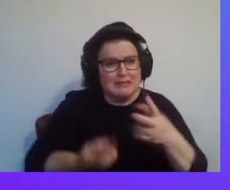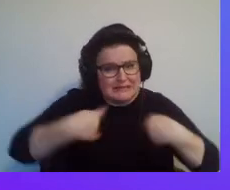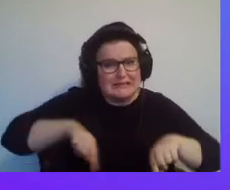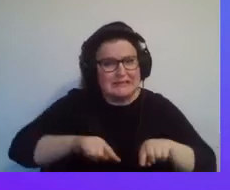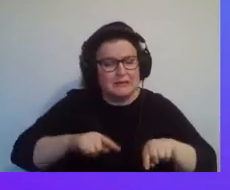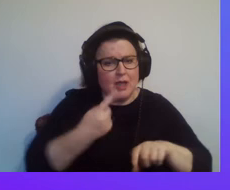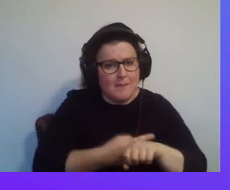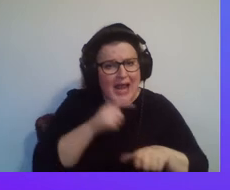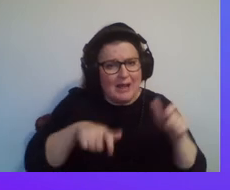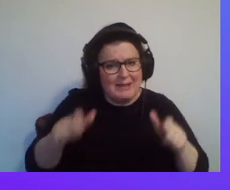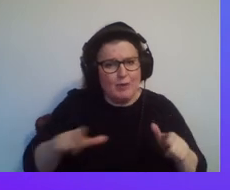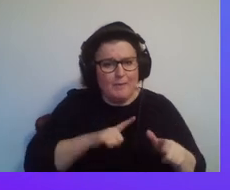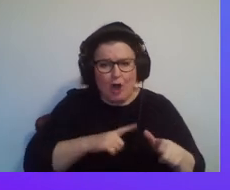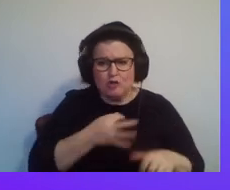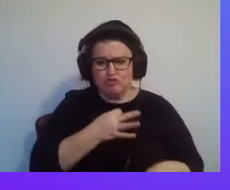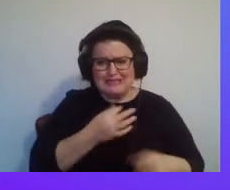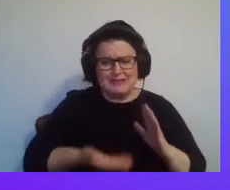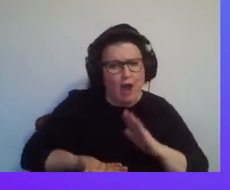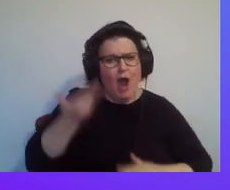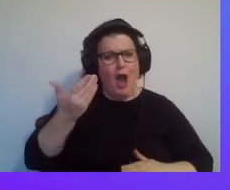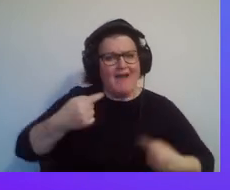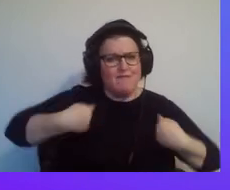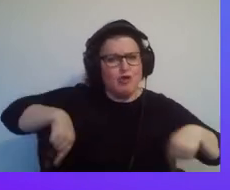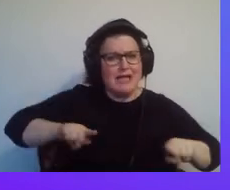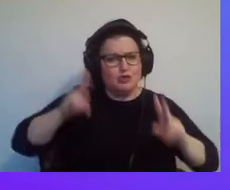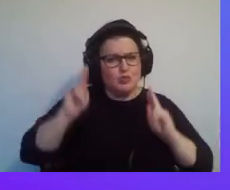we are disproportionately overly exposed.